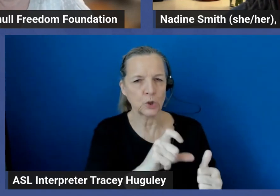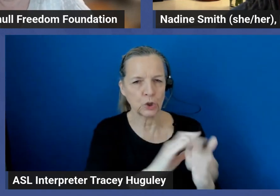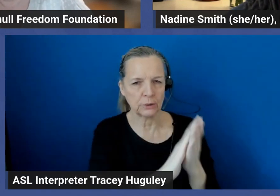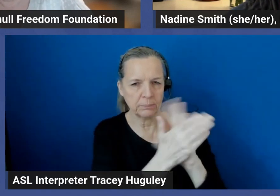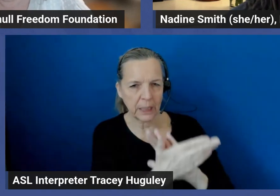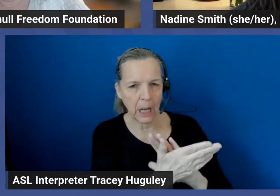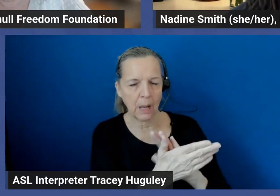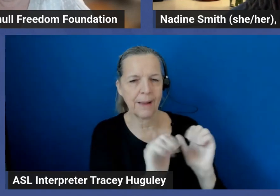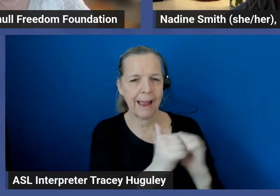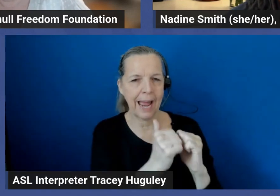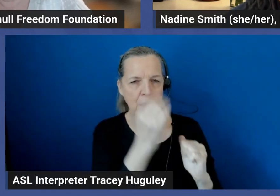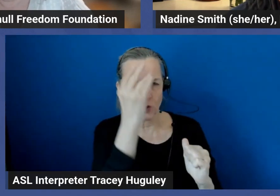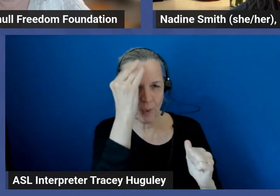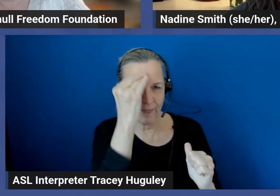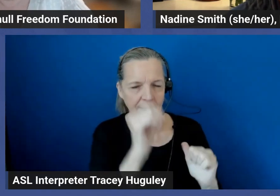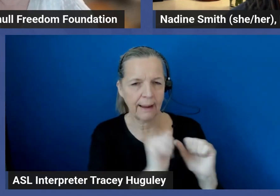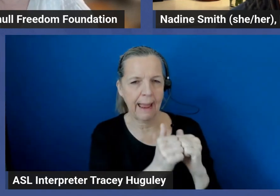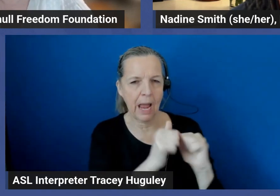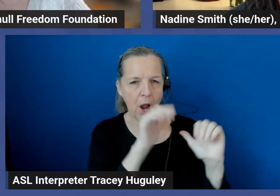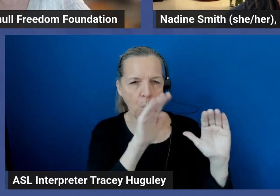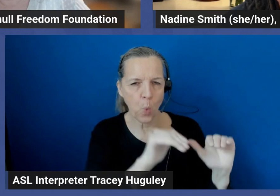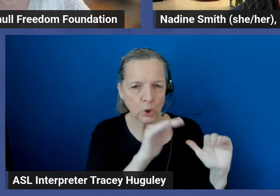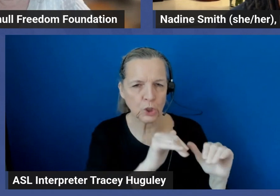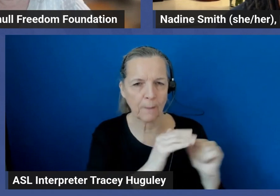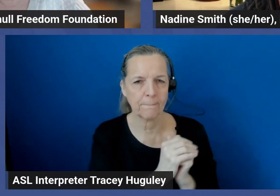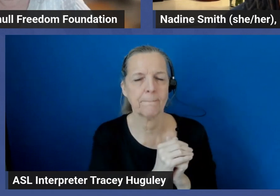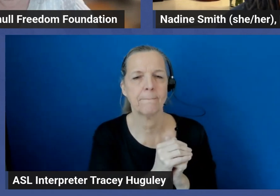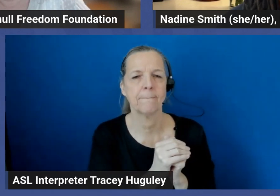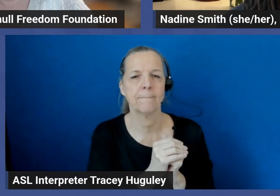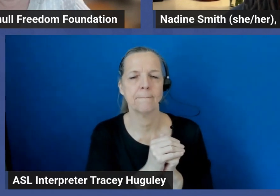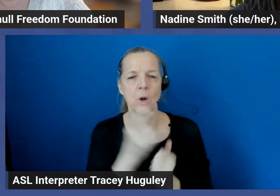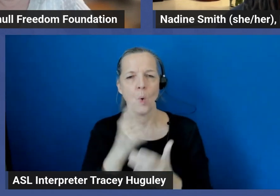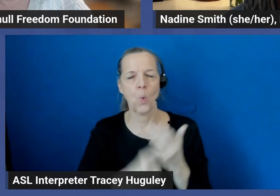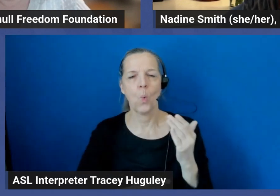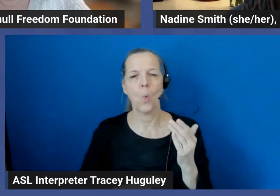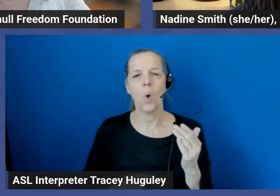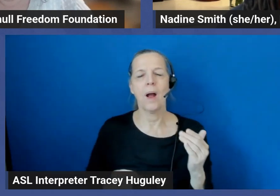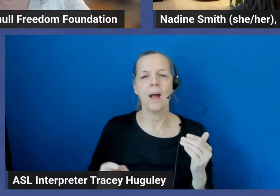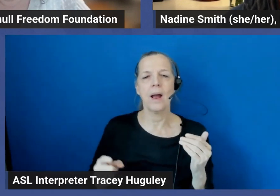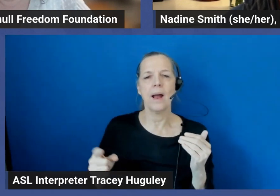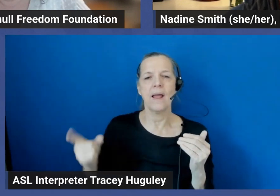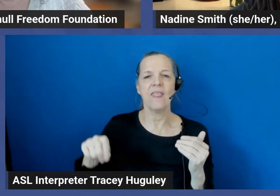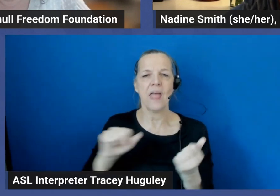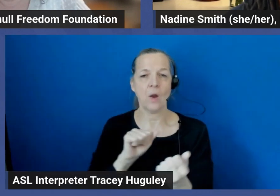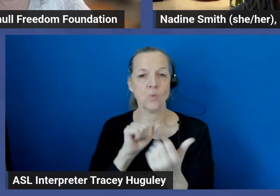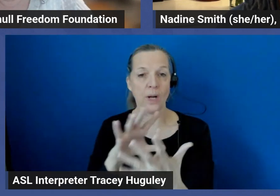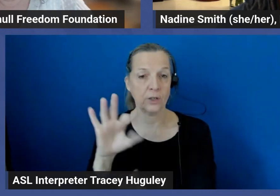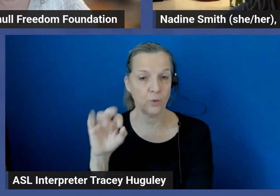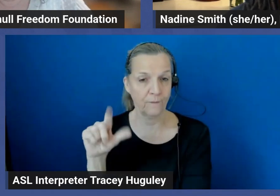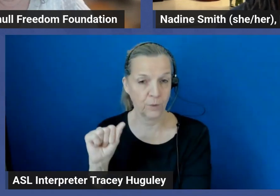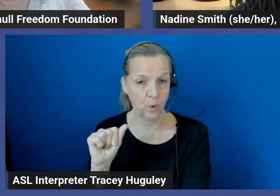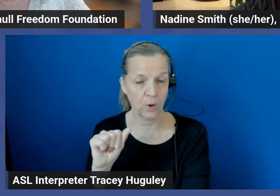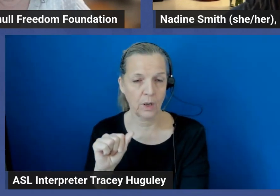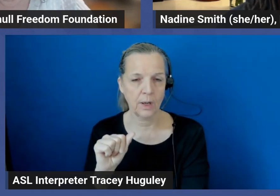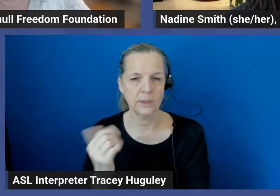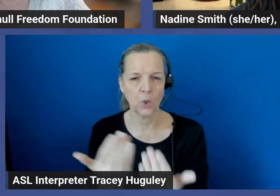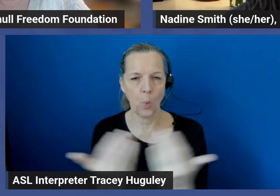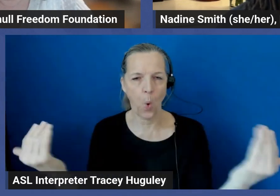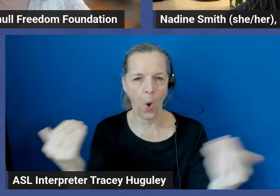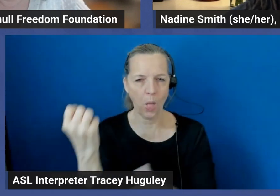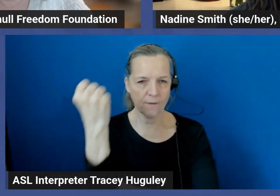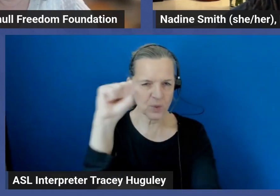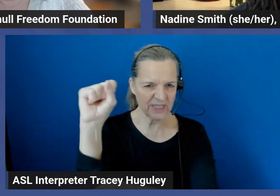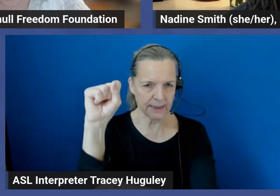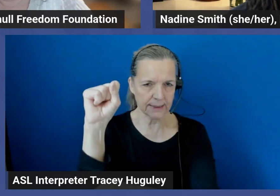everyone should think, how everyone should worship. And what they've run into here in Florida is a wall of resistance.